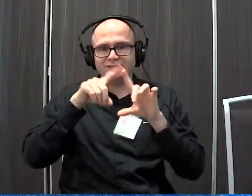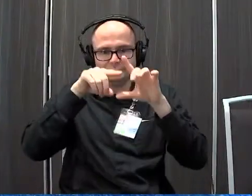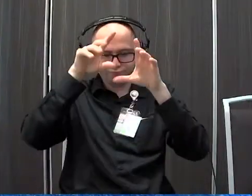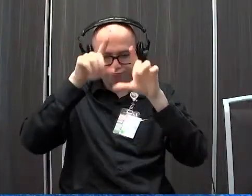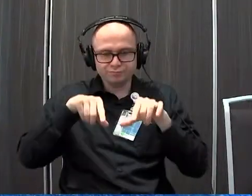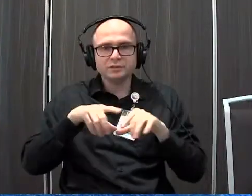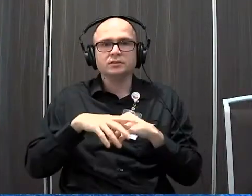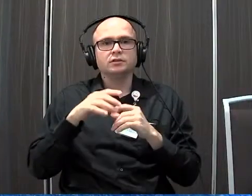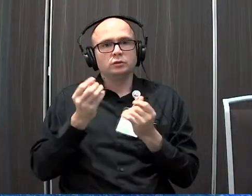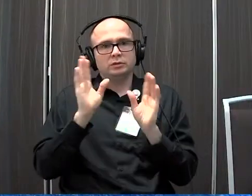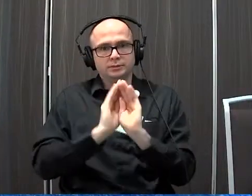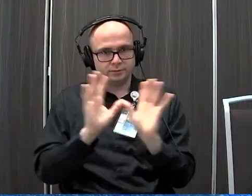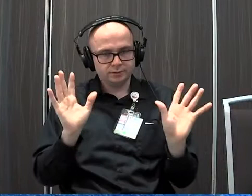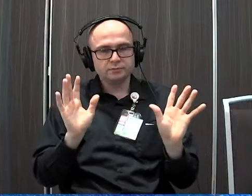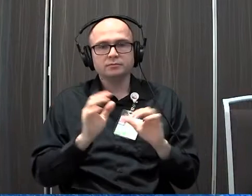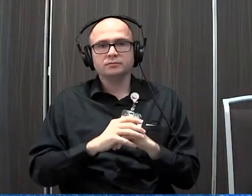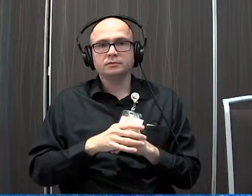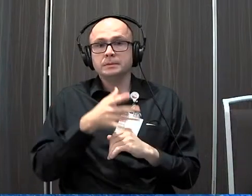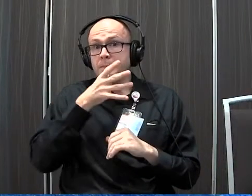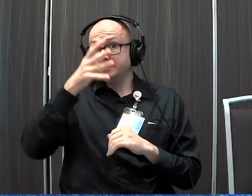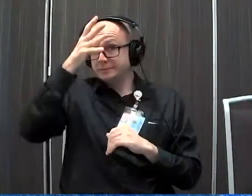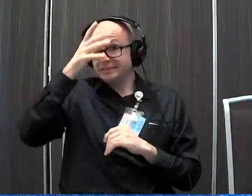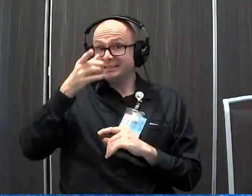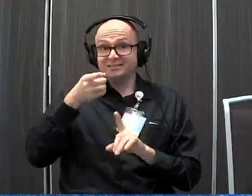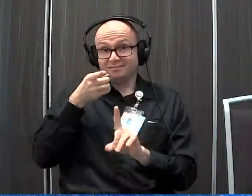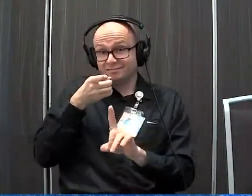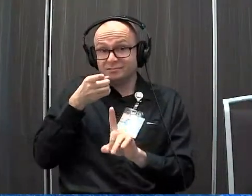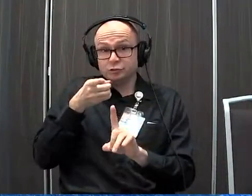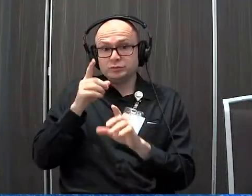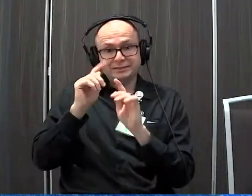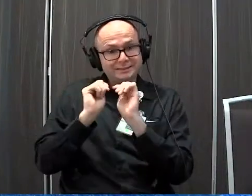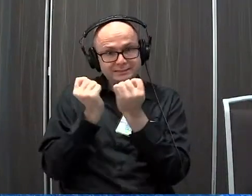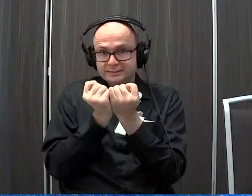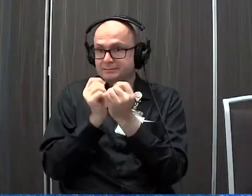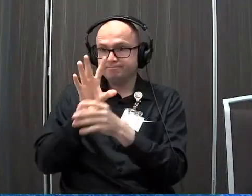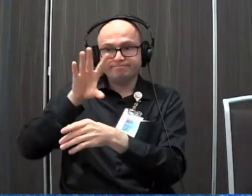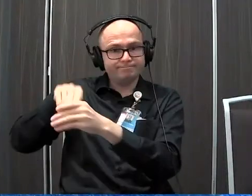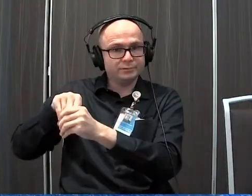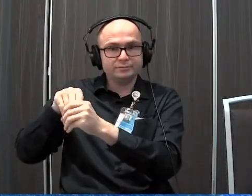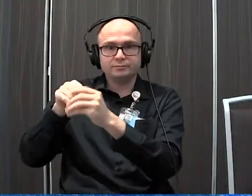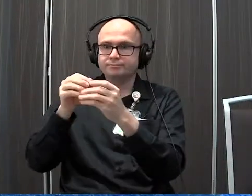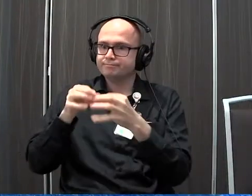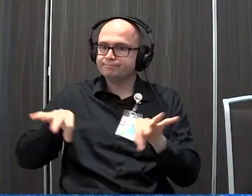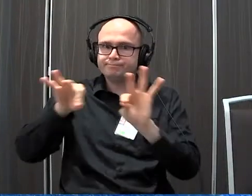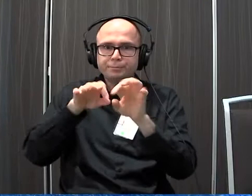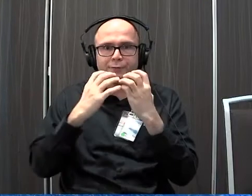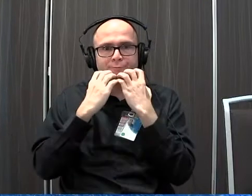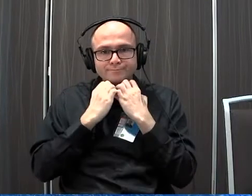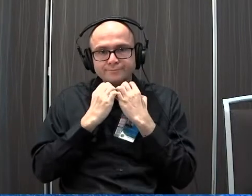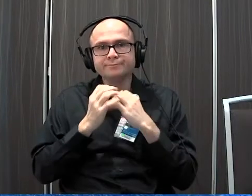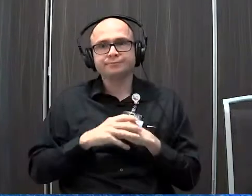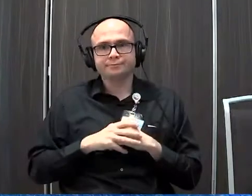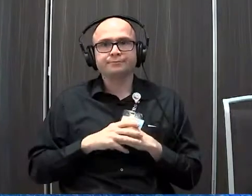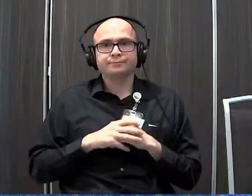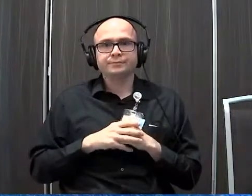really wanted to make it clear, especially parents, that you are a team member and you are one of the most valuable team members.